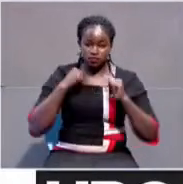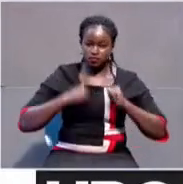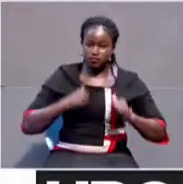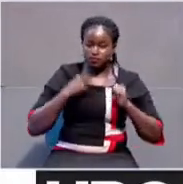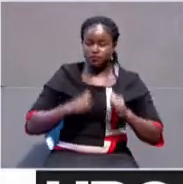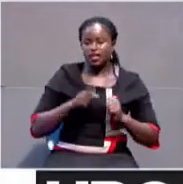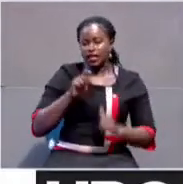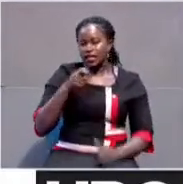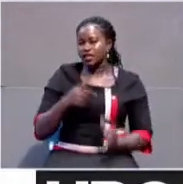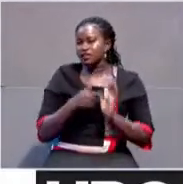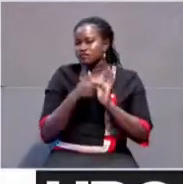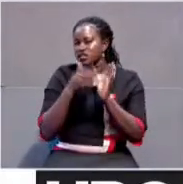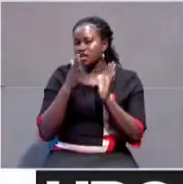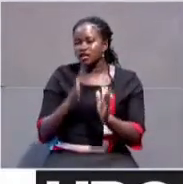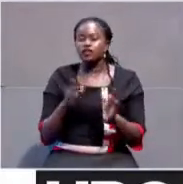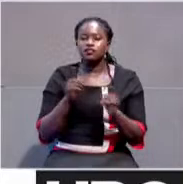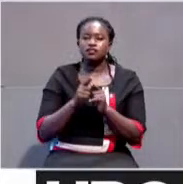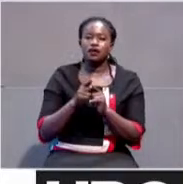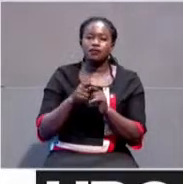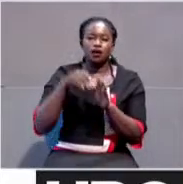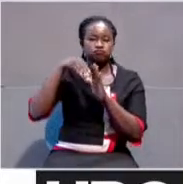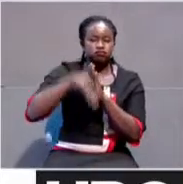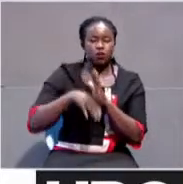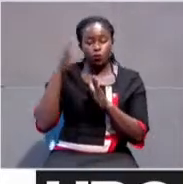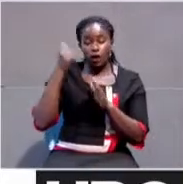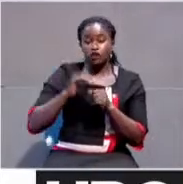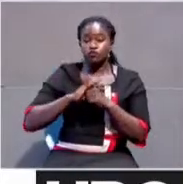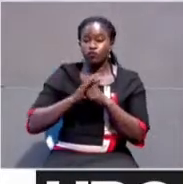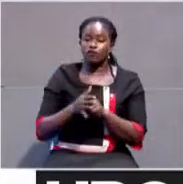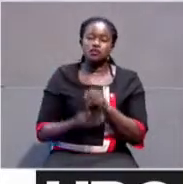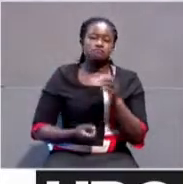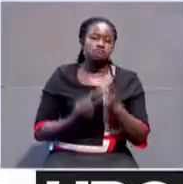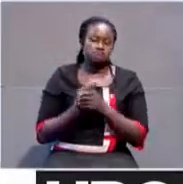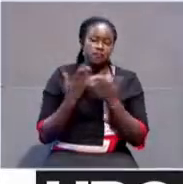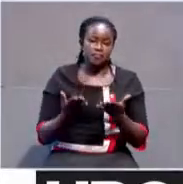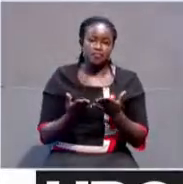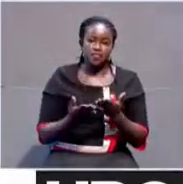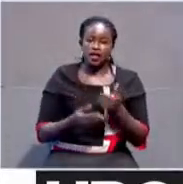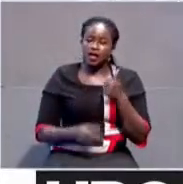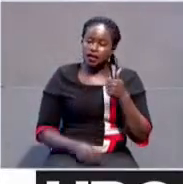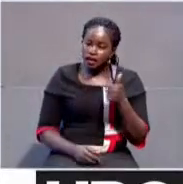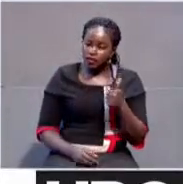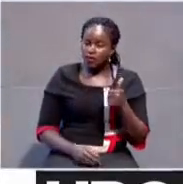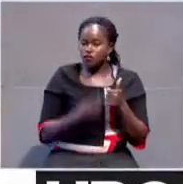key indicators dropped due to the COVID-19 pandemic. In the NRM